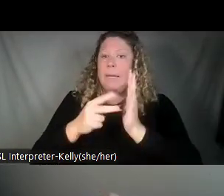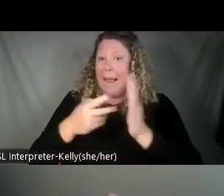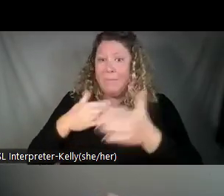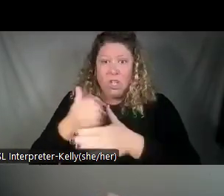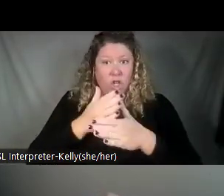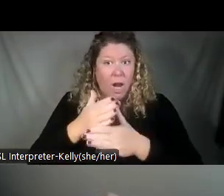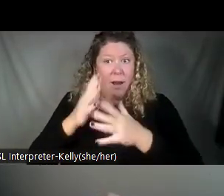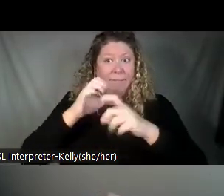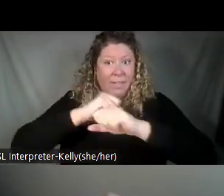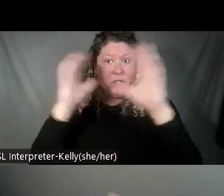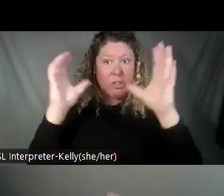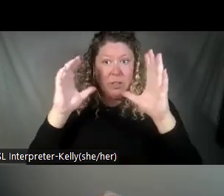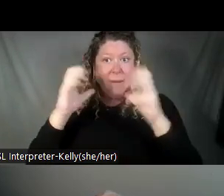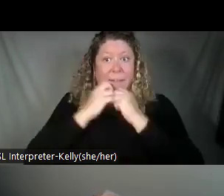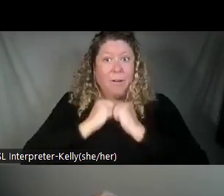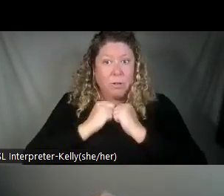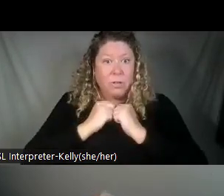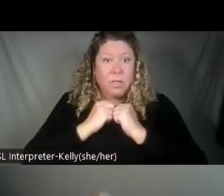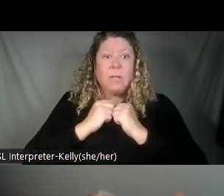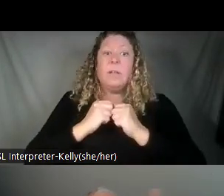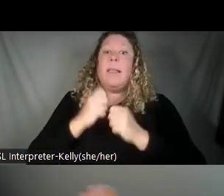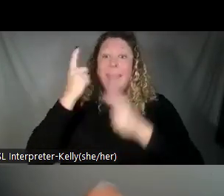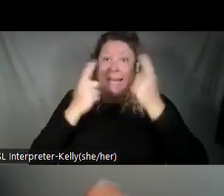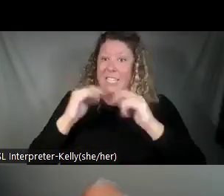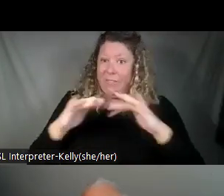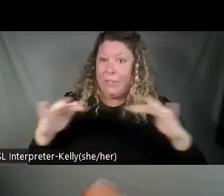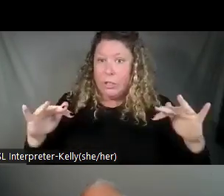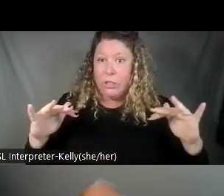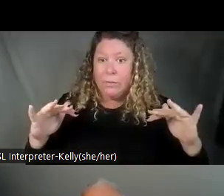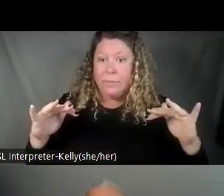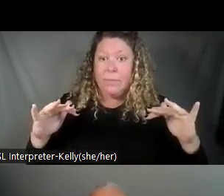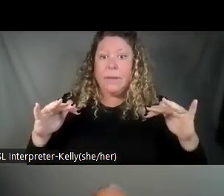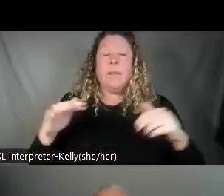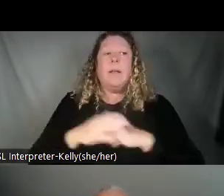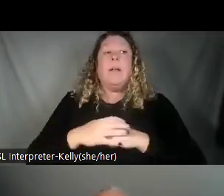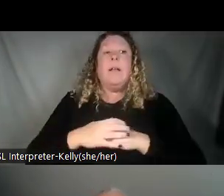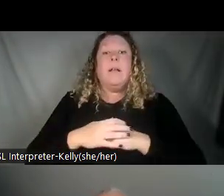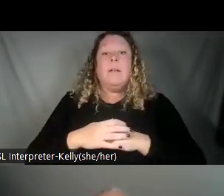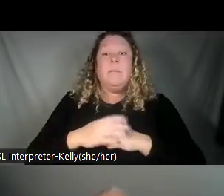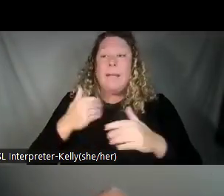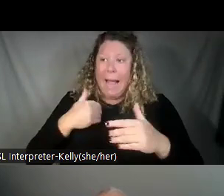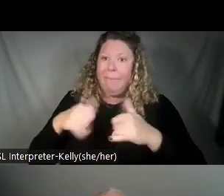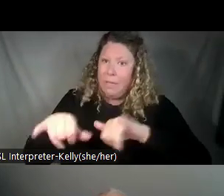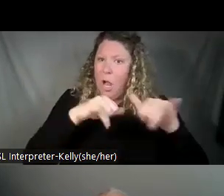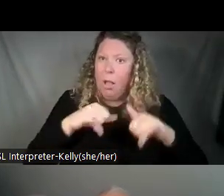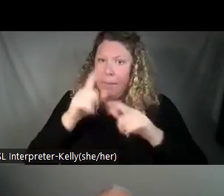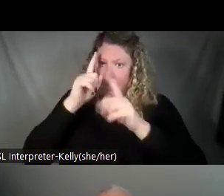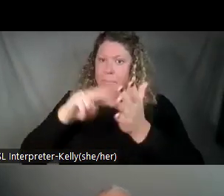and diversity of thinking. But there's also, besides a shared purpose, that there really needs to be